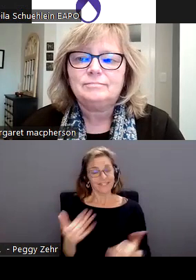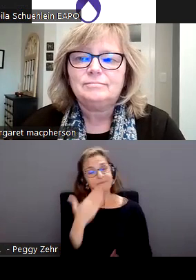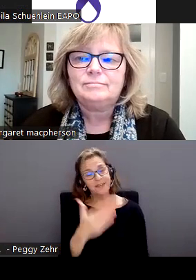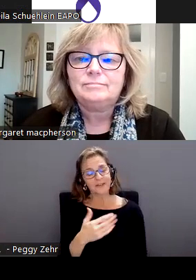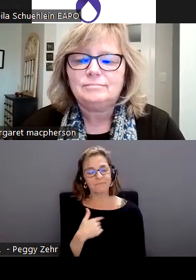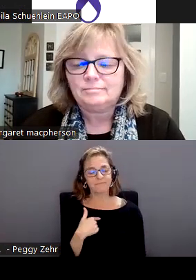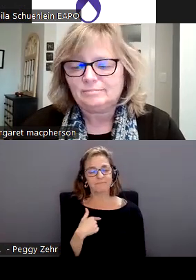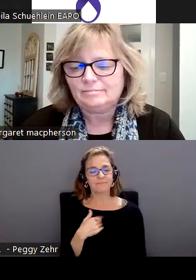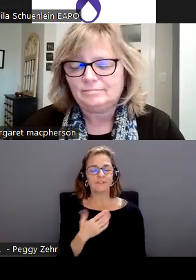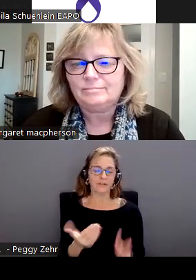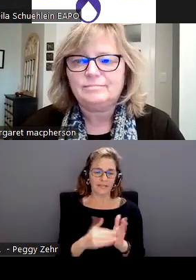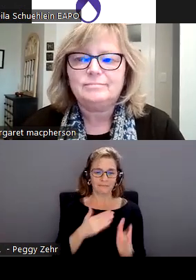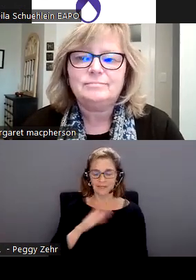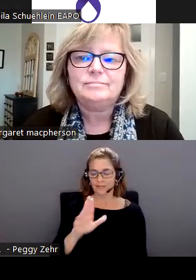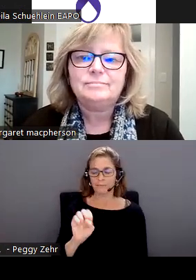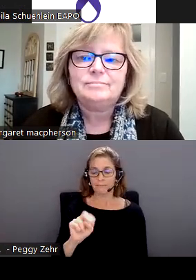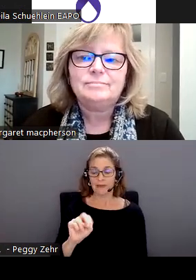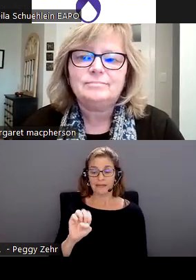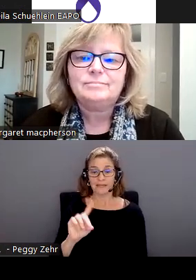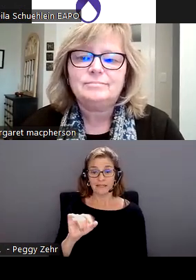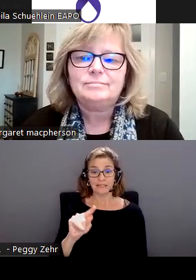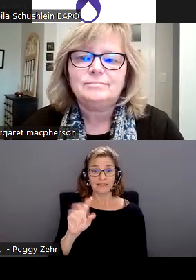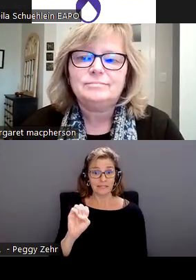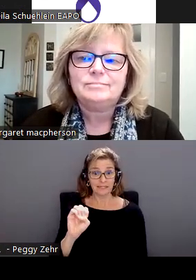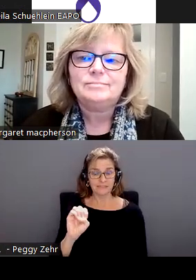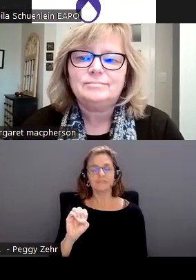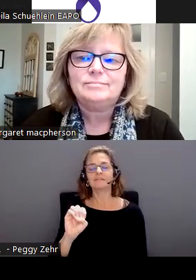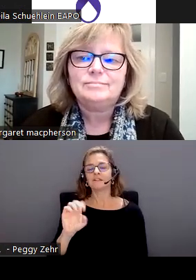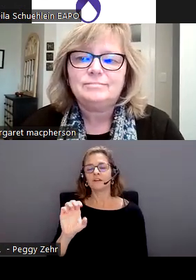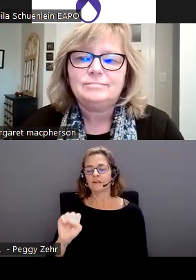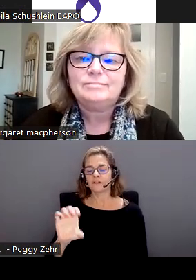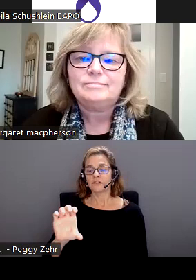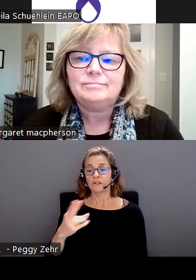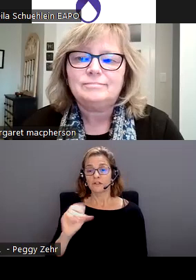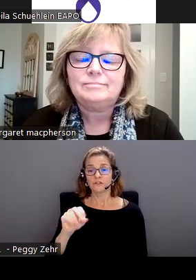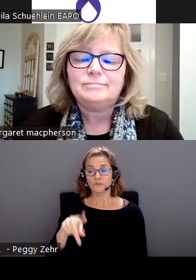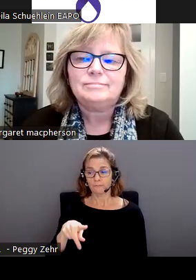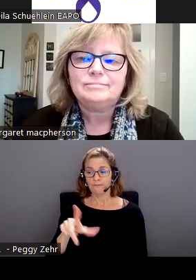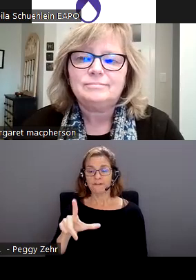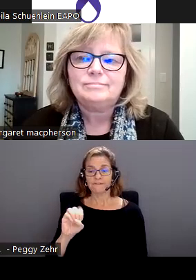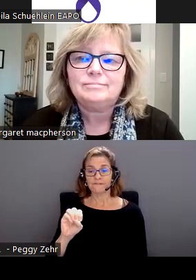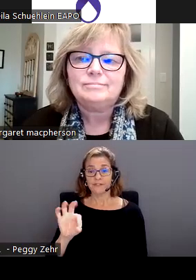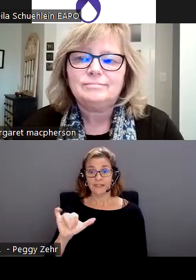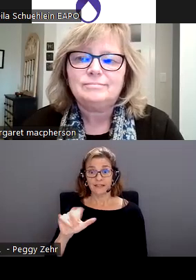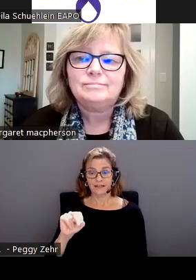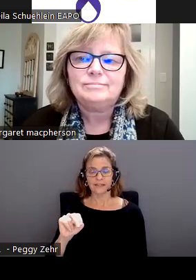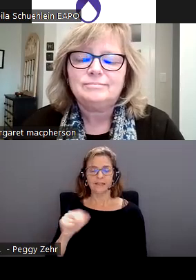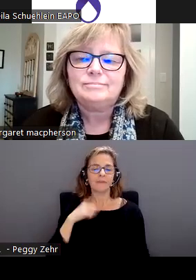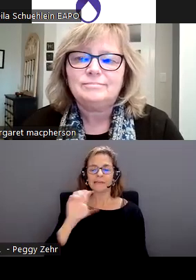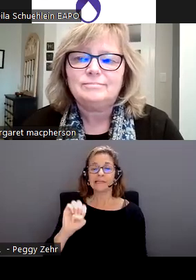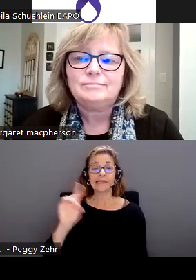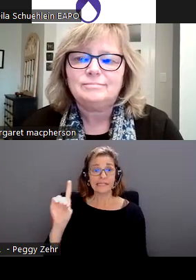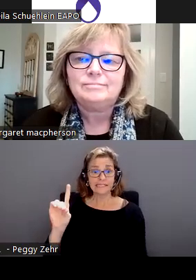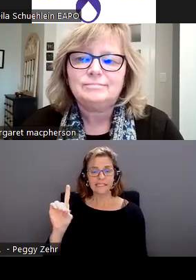I'm Benedict Chauffin. I'm the executive director of CNPEA, and I'm joining you today from the unceded